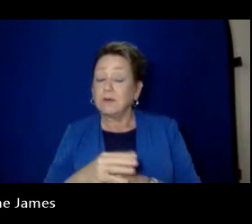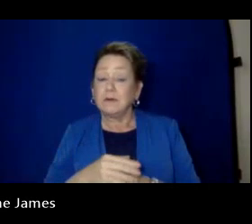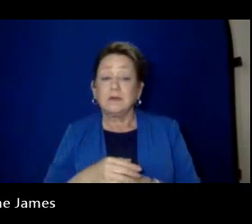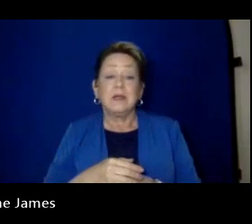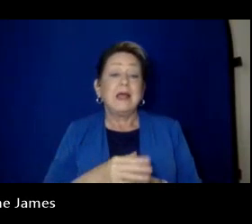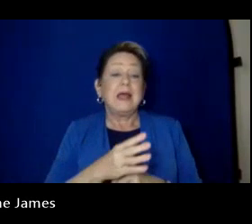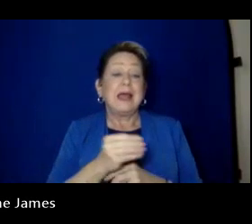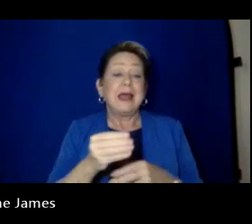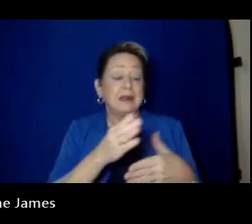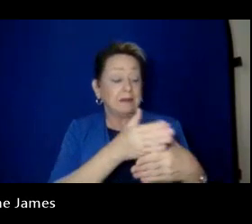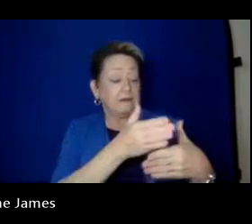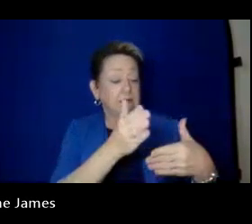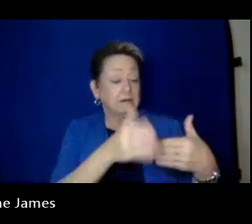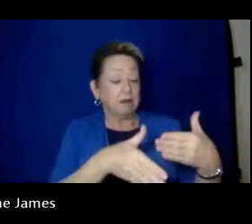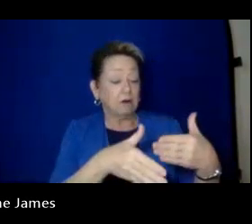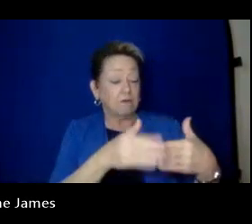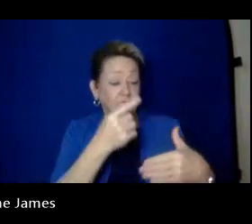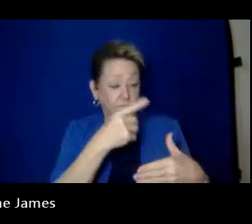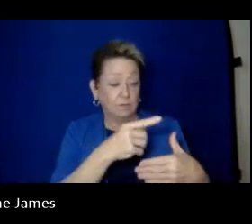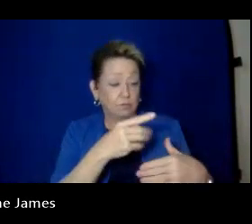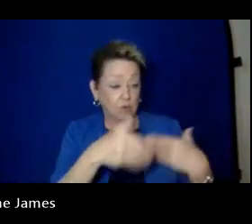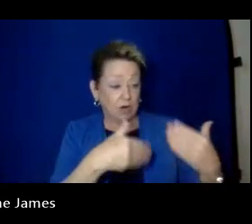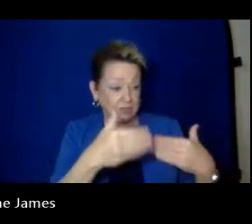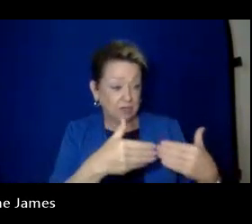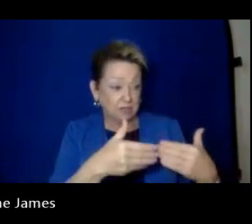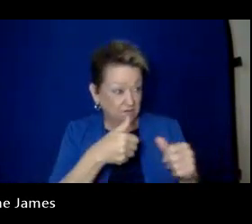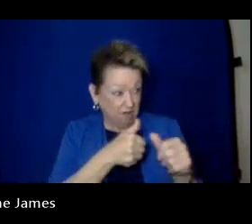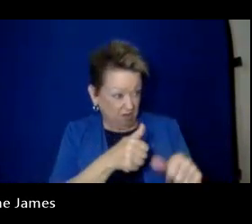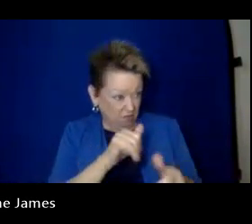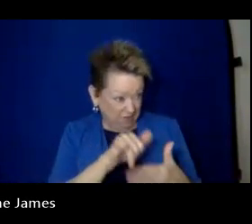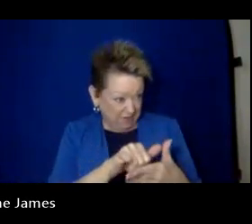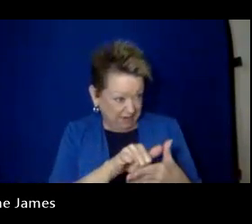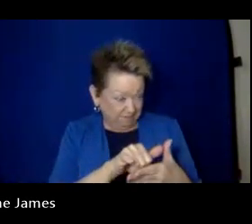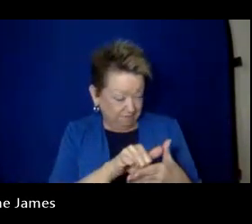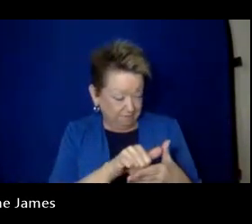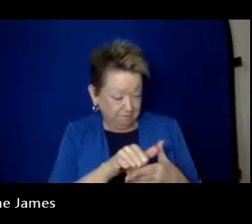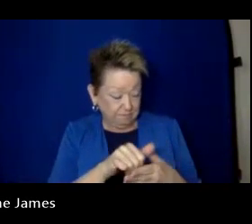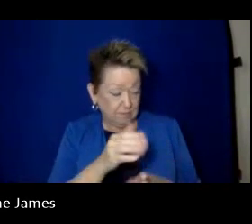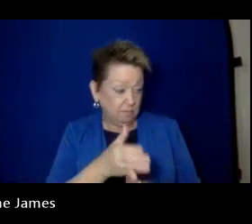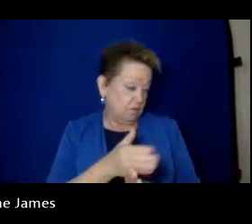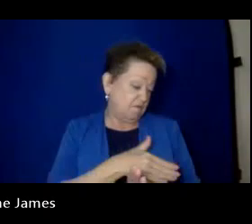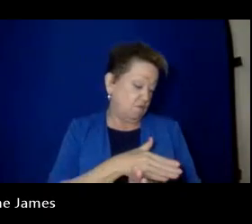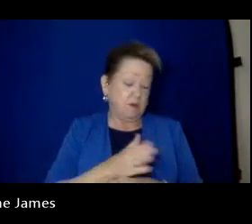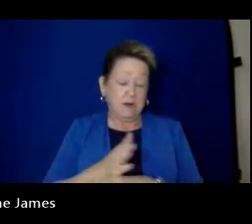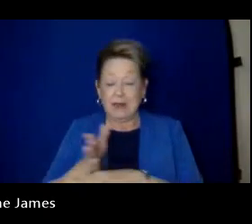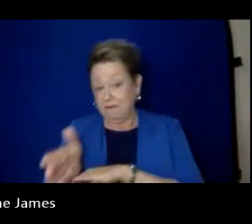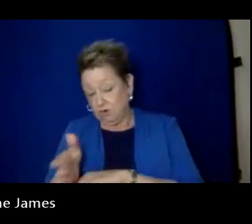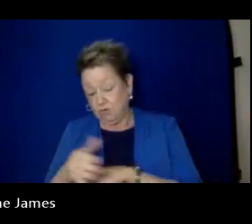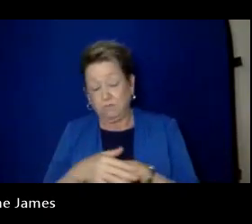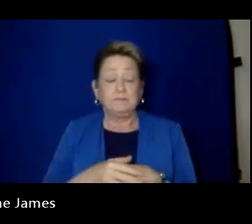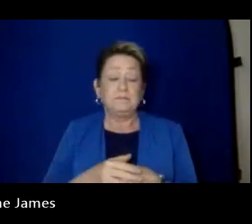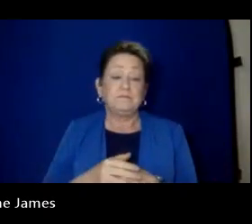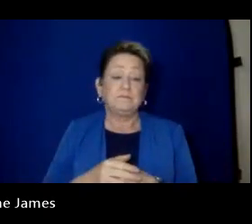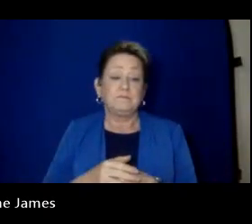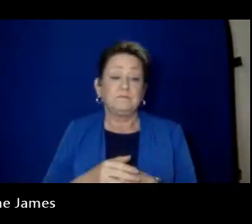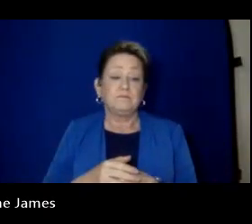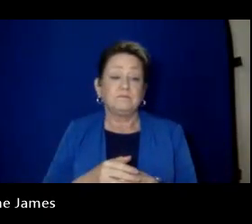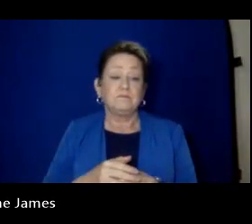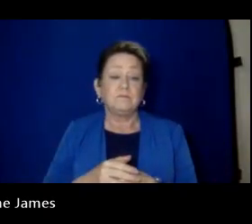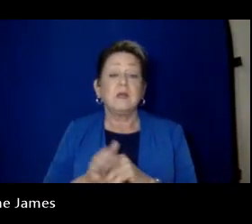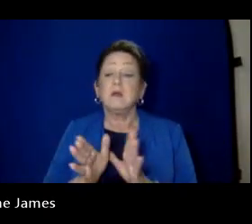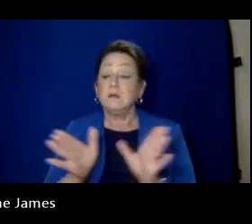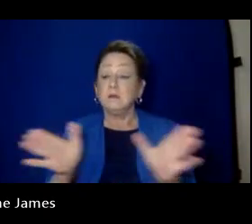properly followed for requisitions and receipts issued before and after the physical inventory procedures. The